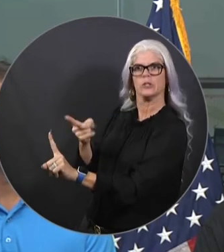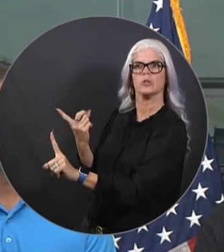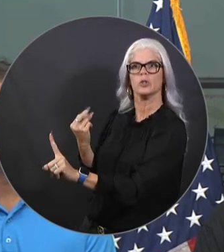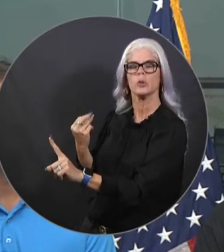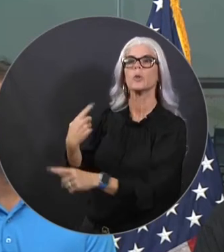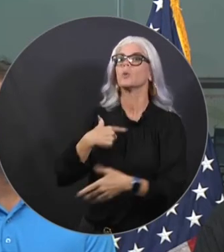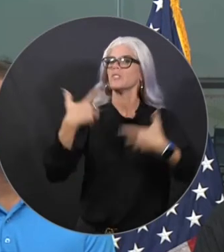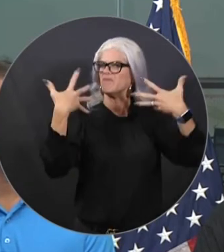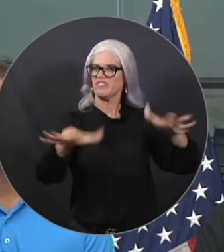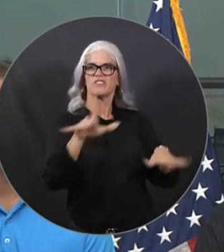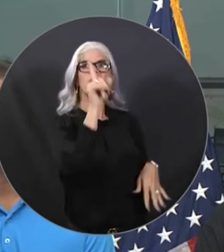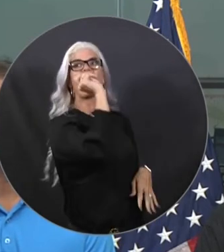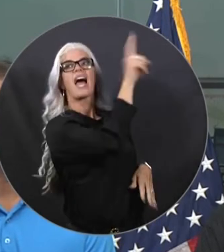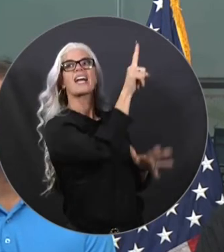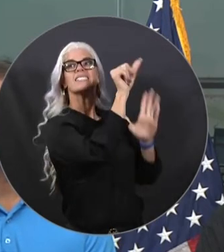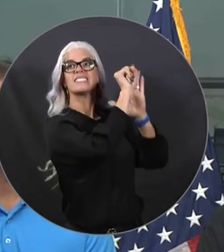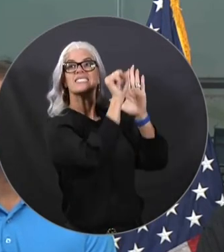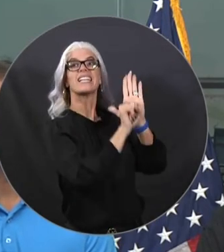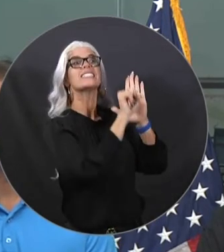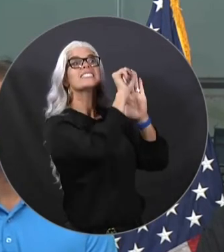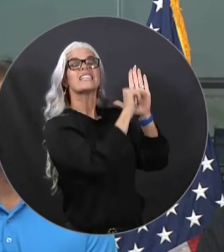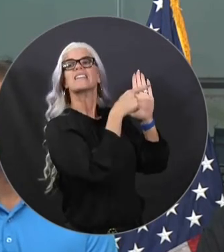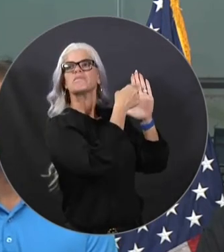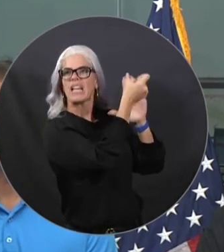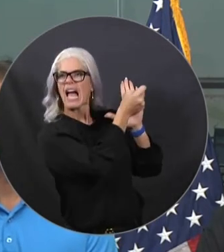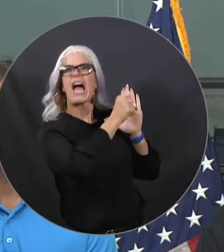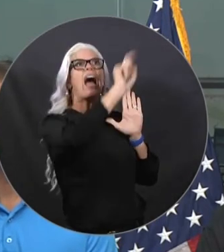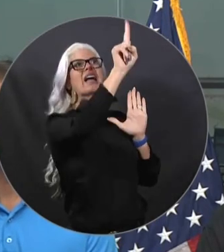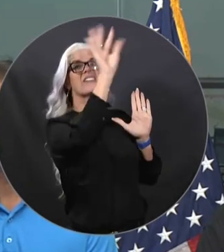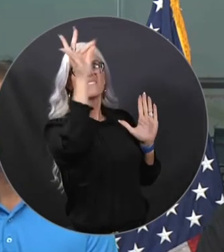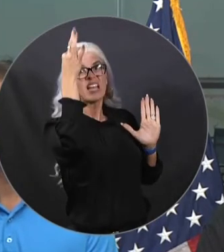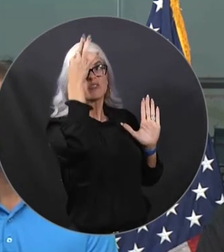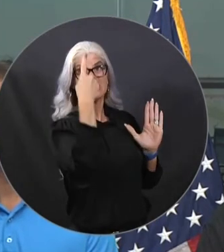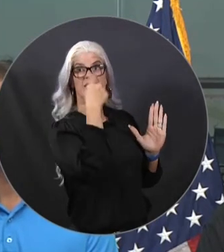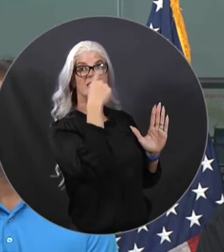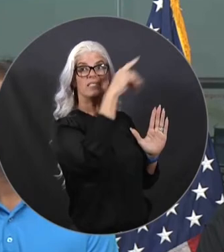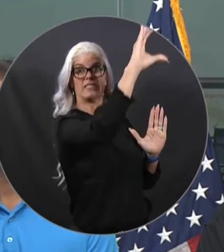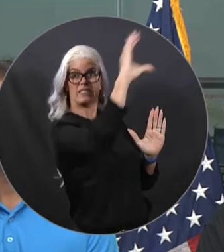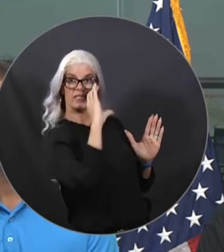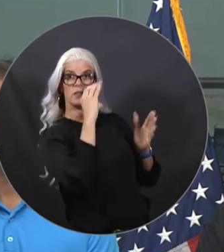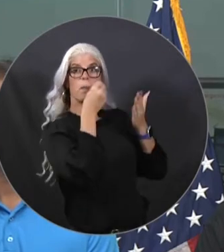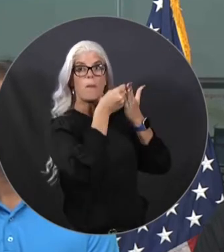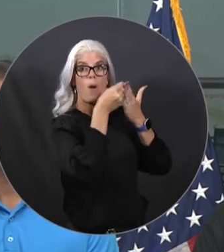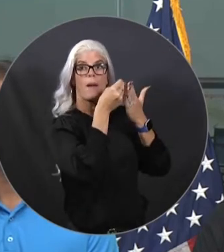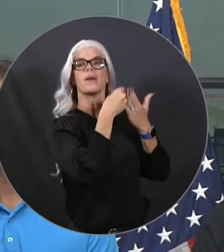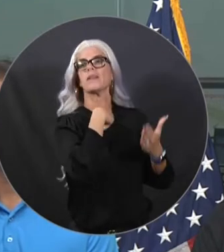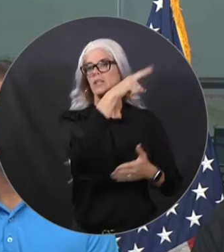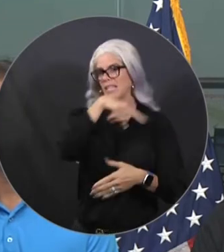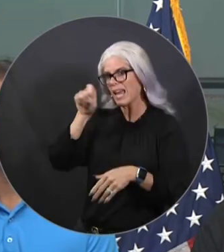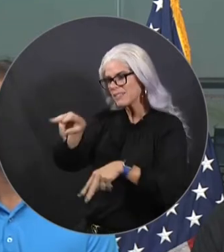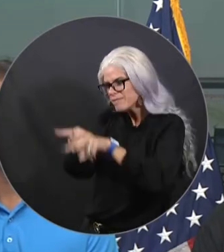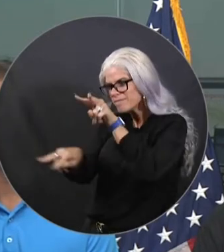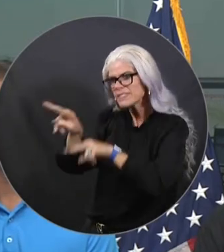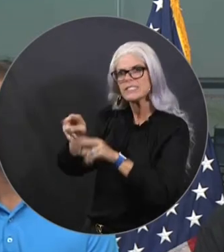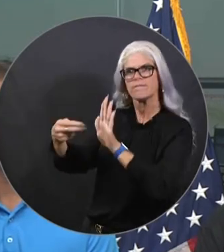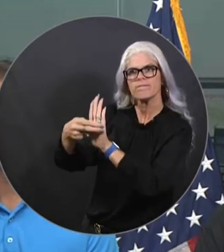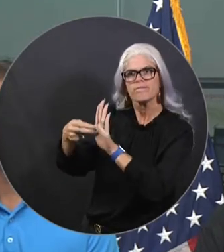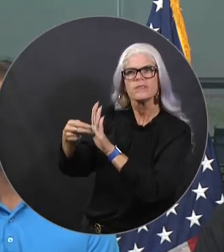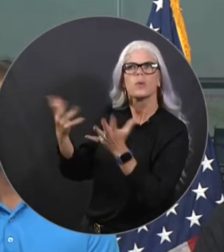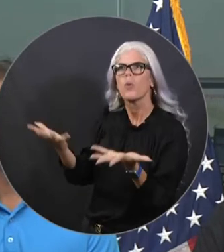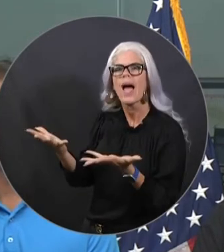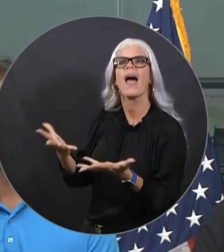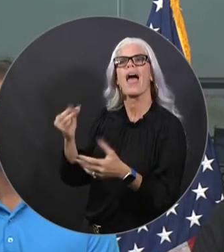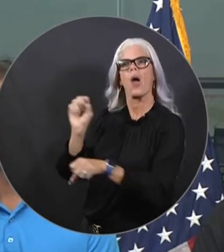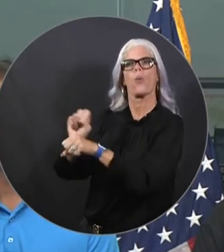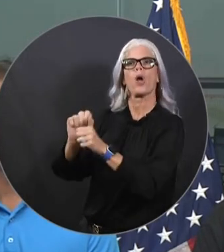federal support to help diagnose and potentially fix the problem. So we worked with FEMA and Gracia, and the Army Corps of